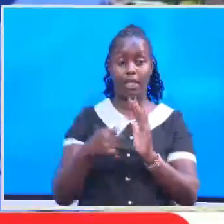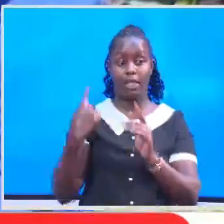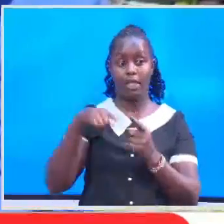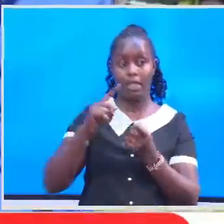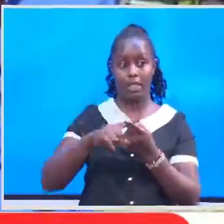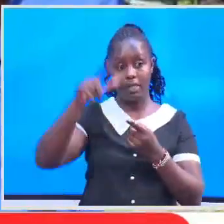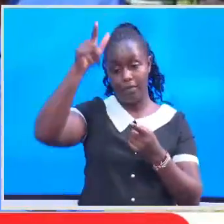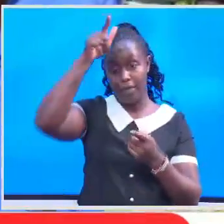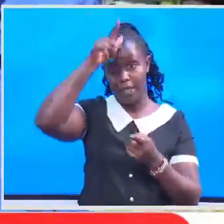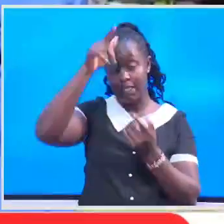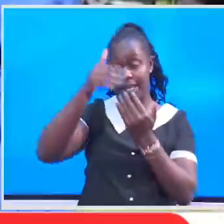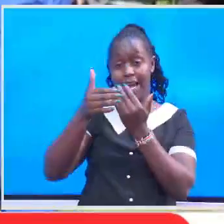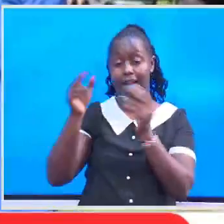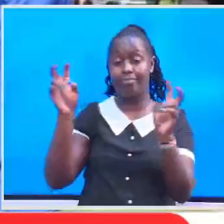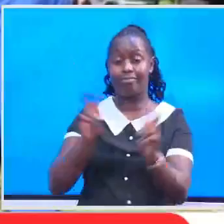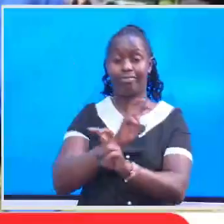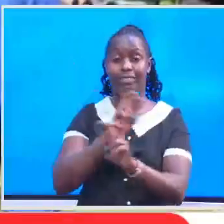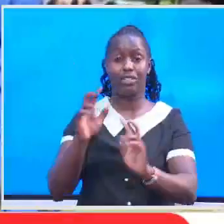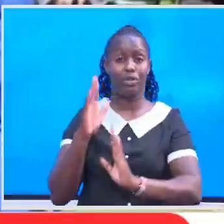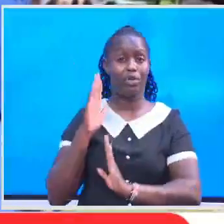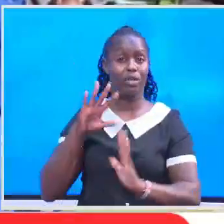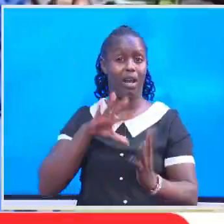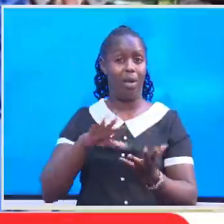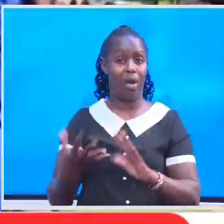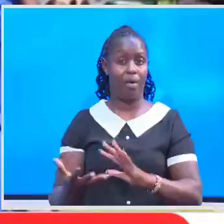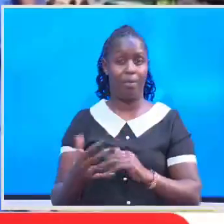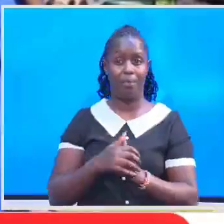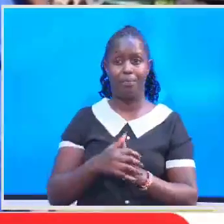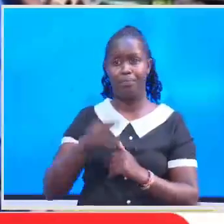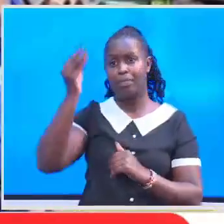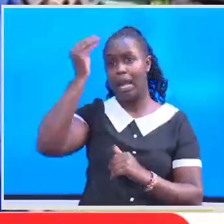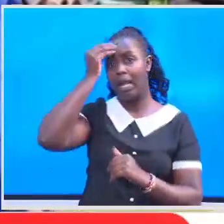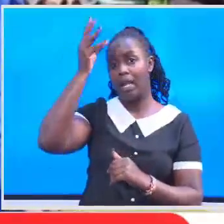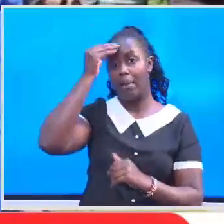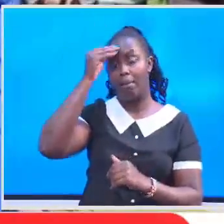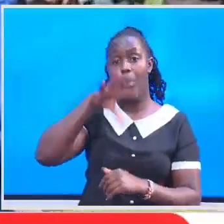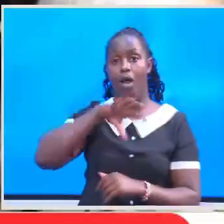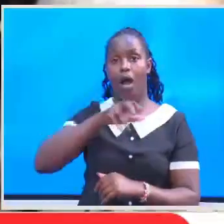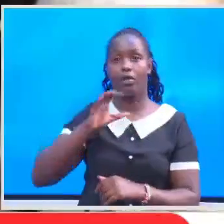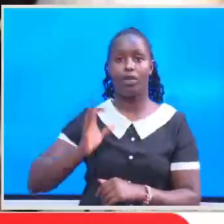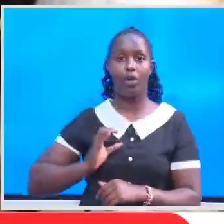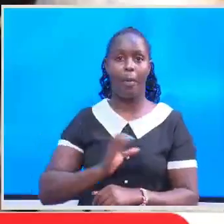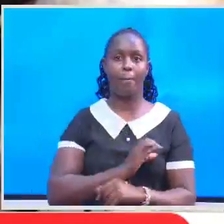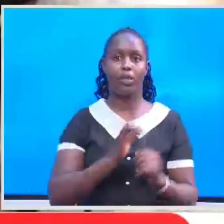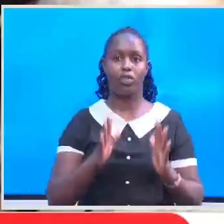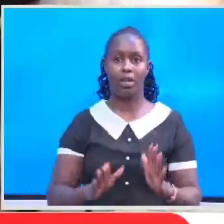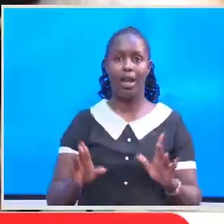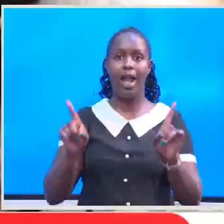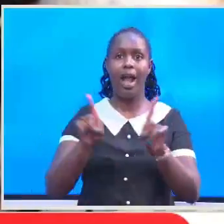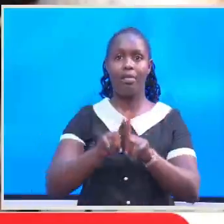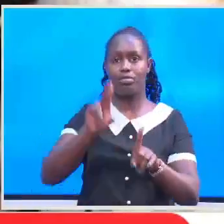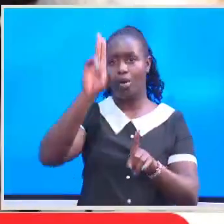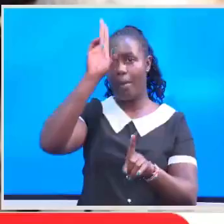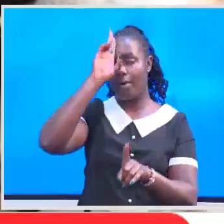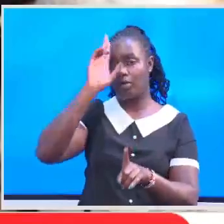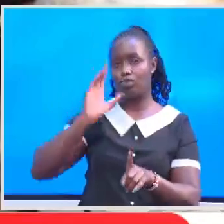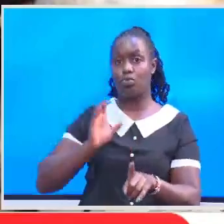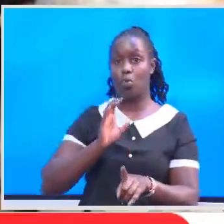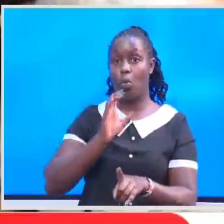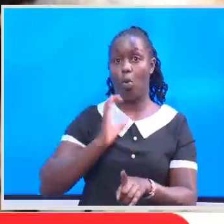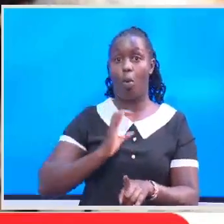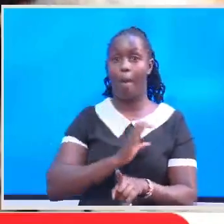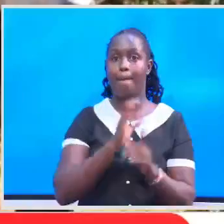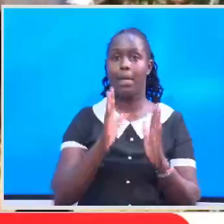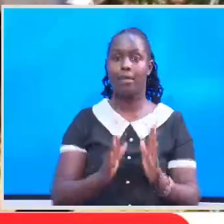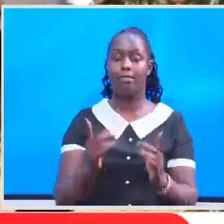hapa. A contingent of security officers led by Kiambu County Commissioner Joshua Nkanatha and the County Police Commander Pamina Skioi